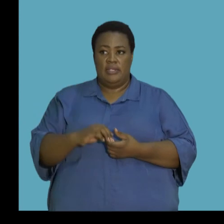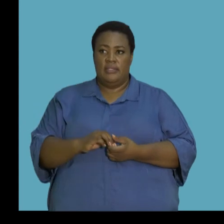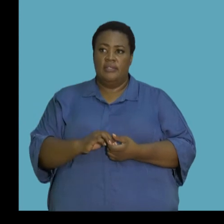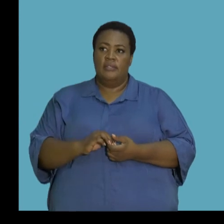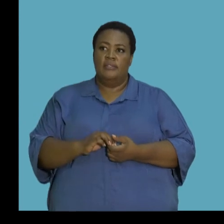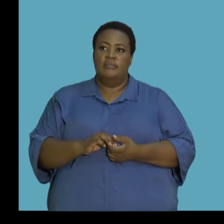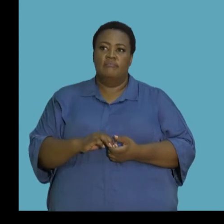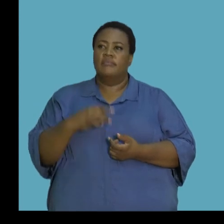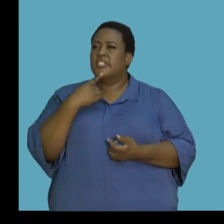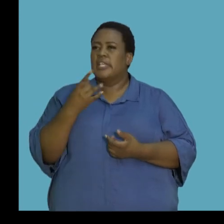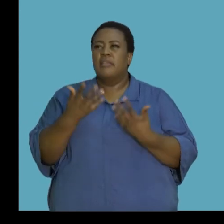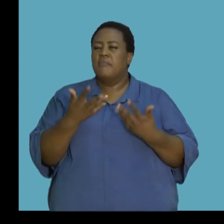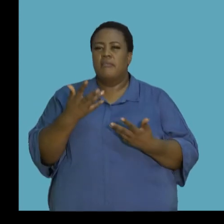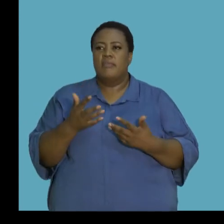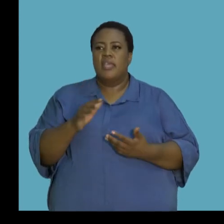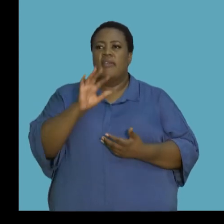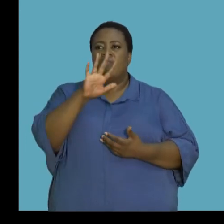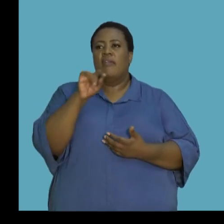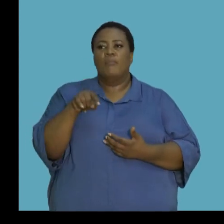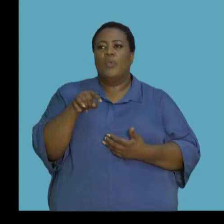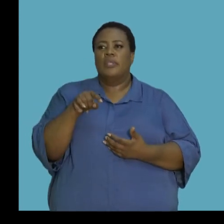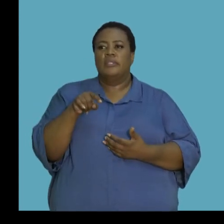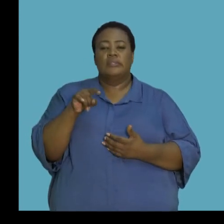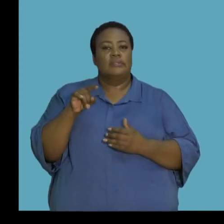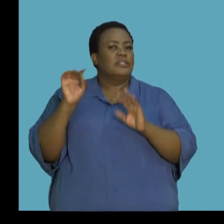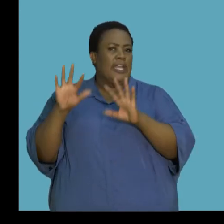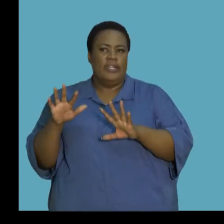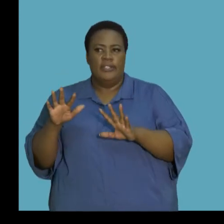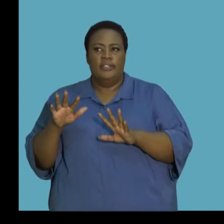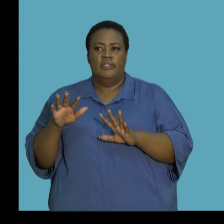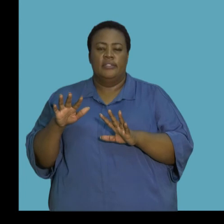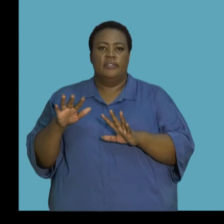average for that. So I'm going to give you an average. Let's say it was